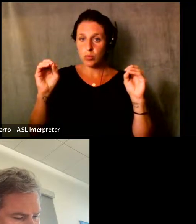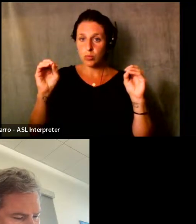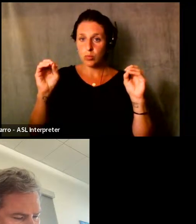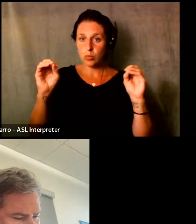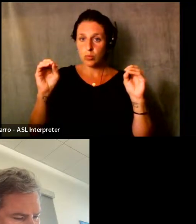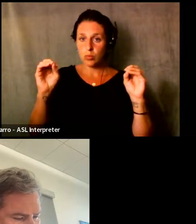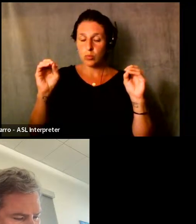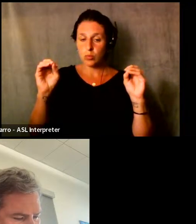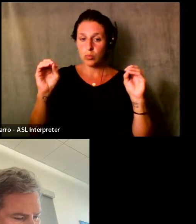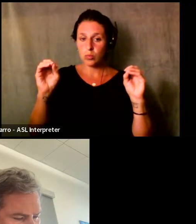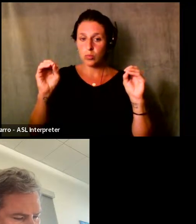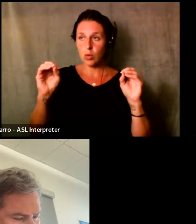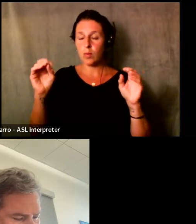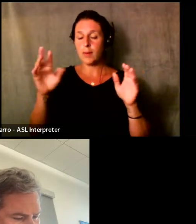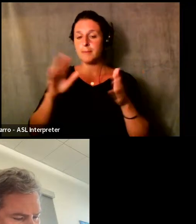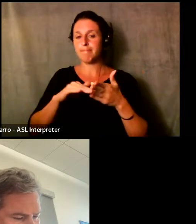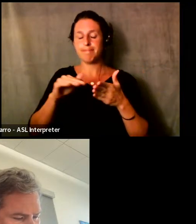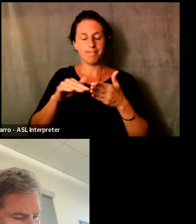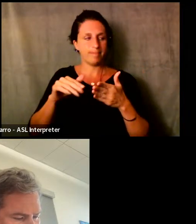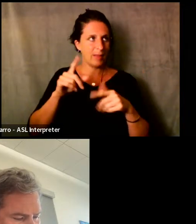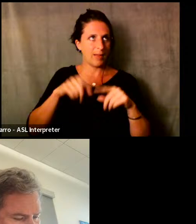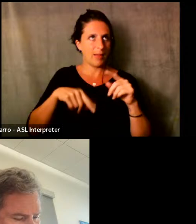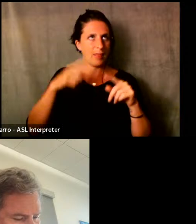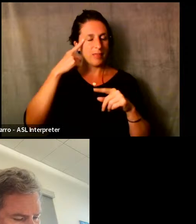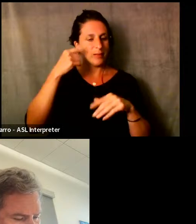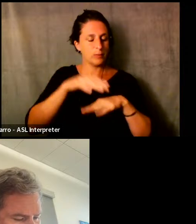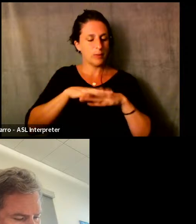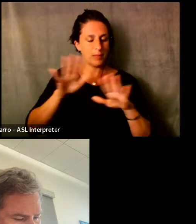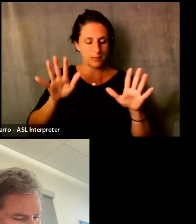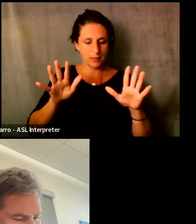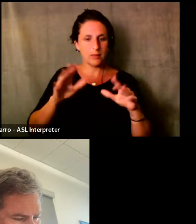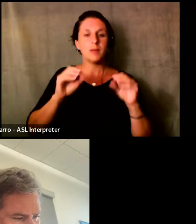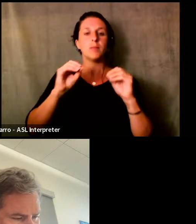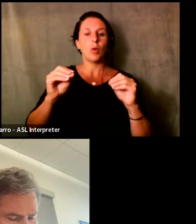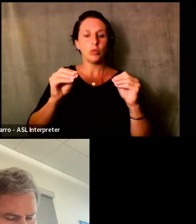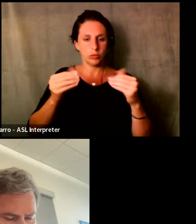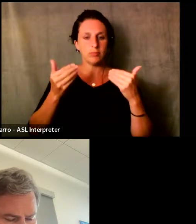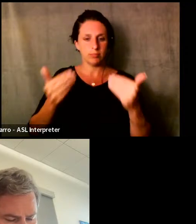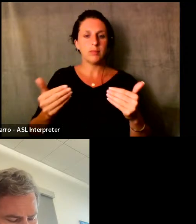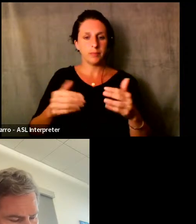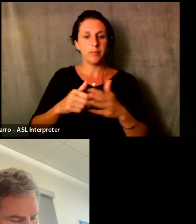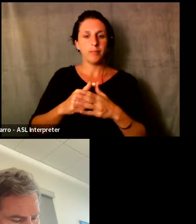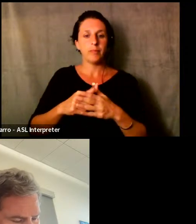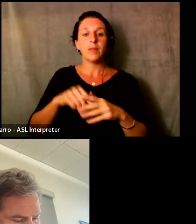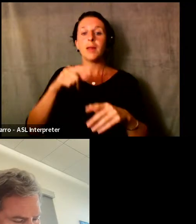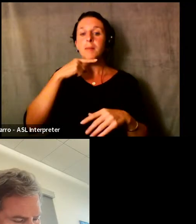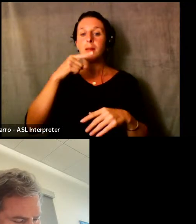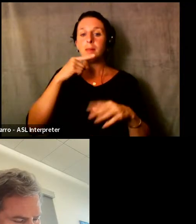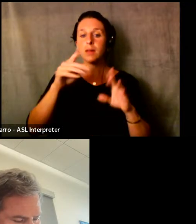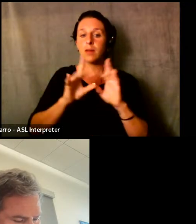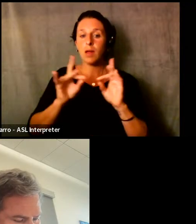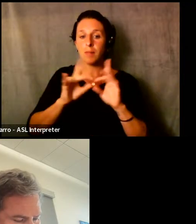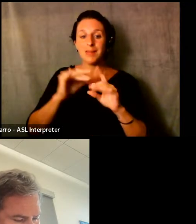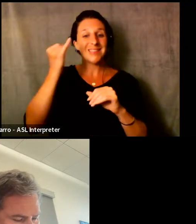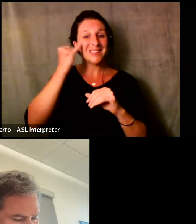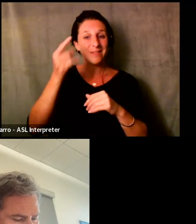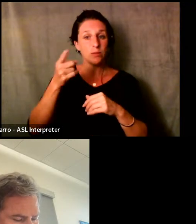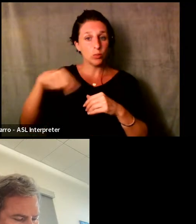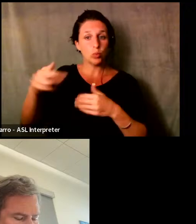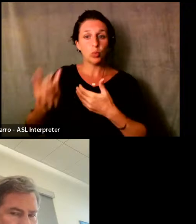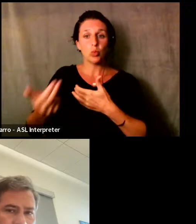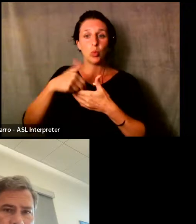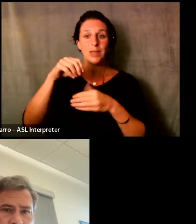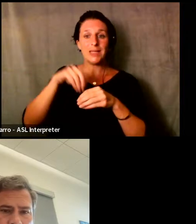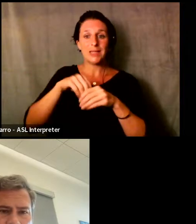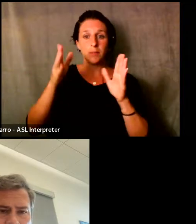no's, excuse me, sorry. I can't think tonight. Okay, motion carries. Public comments. If you are joining us in person